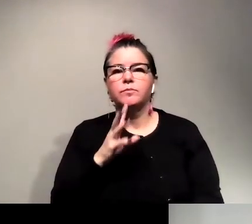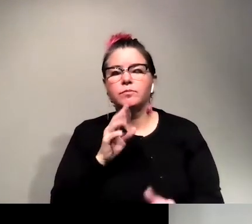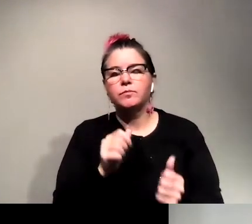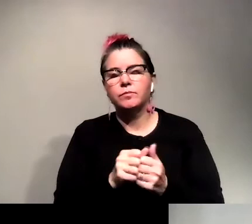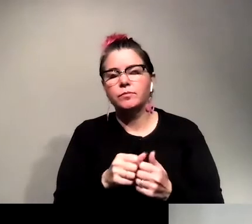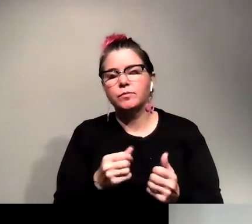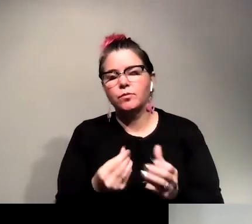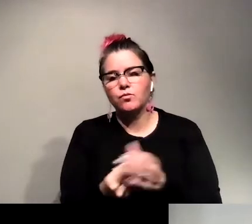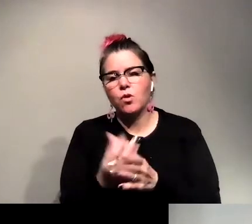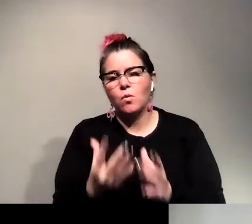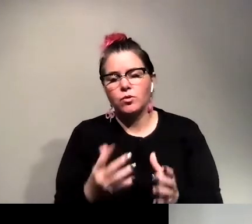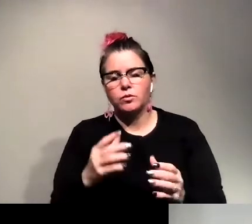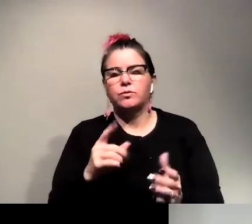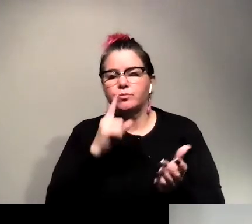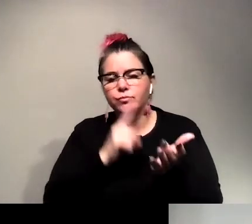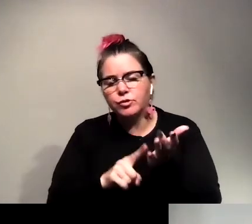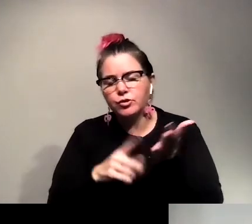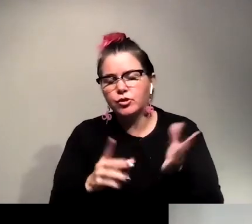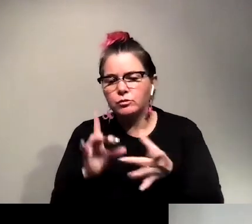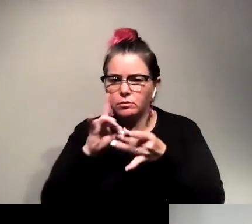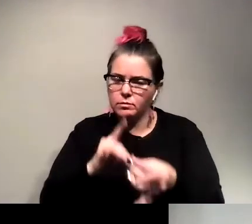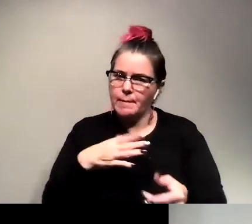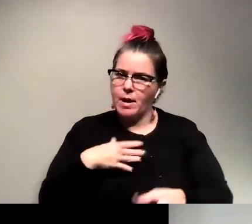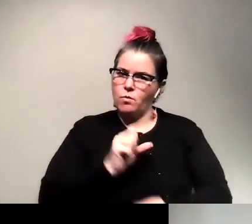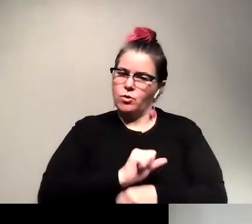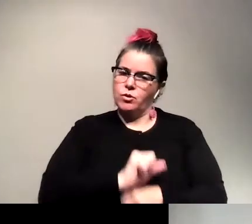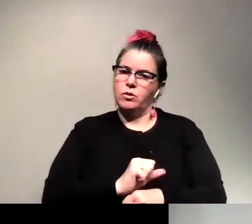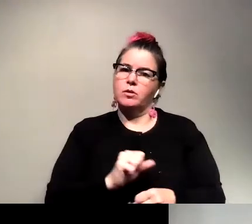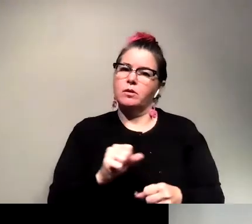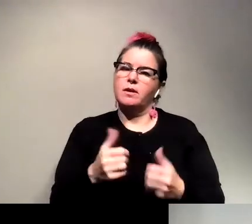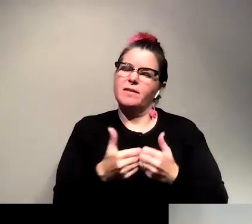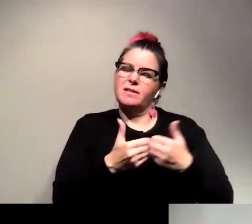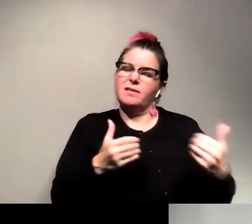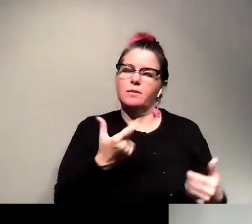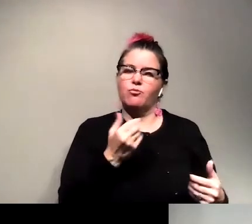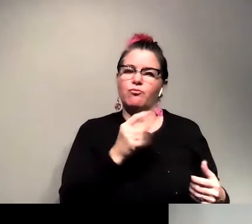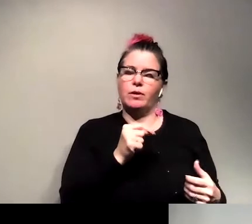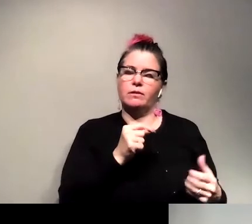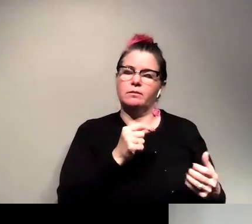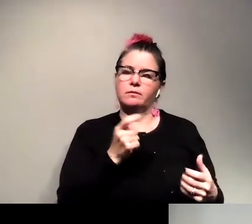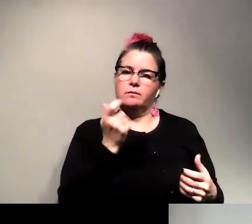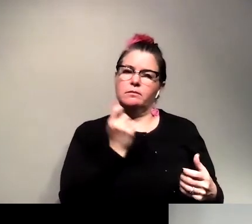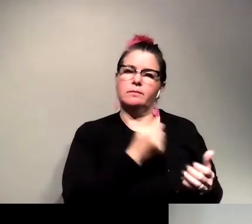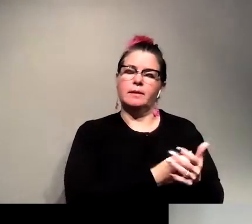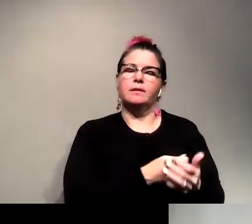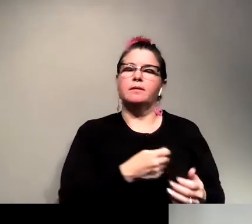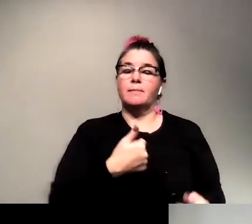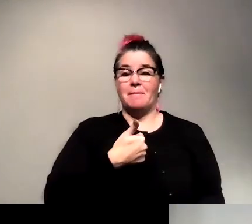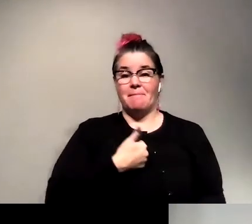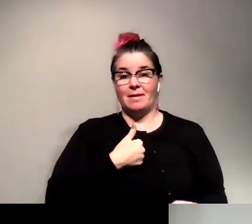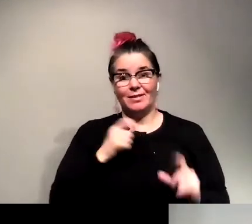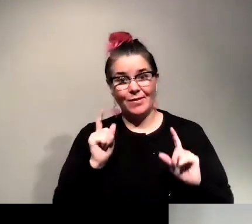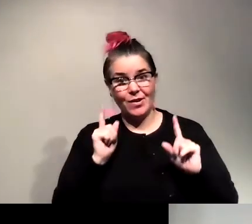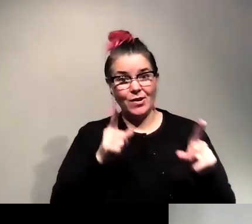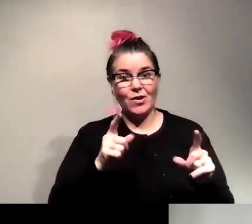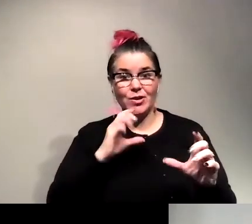or growers or researchers about what I do as part of a separate grant. But I don't necessarily, like myself, get to go out and